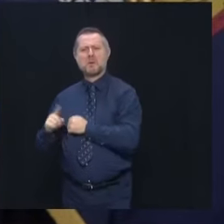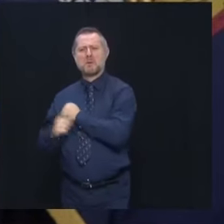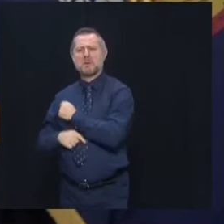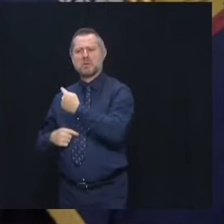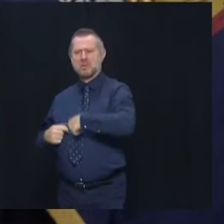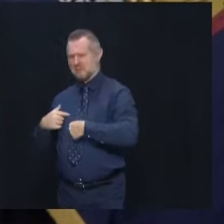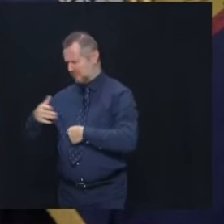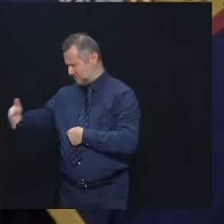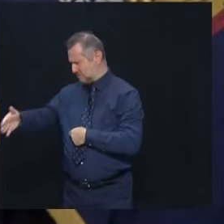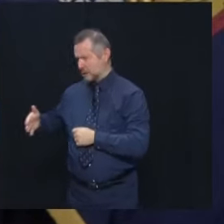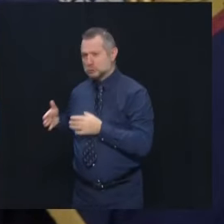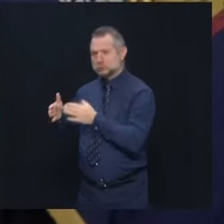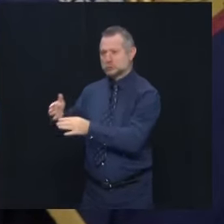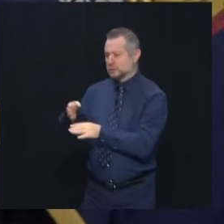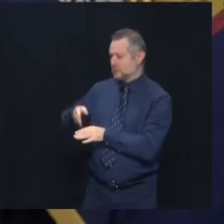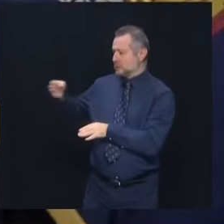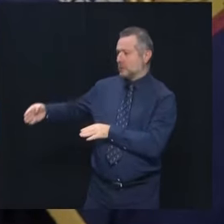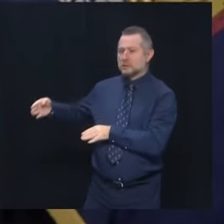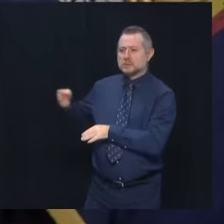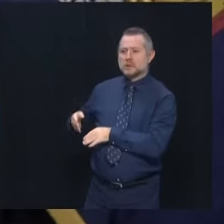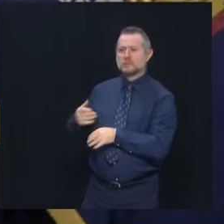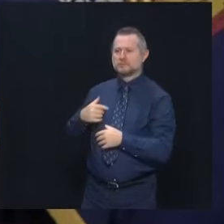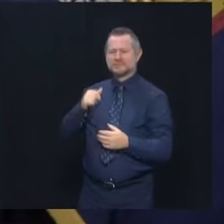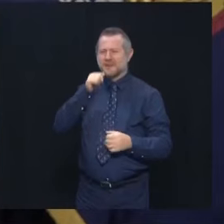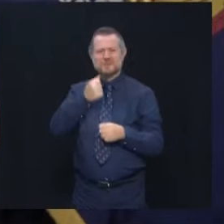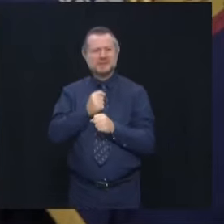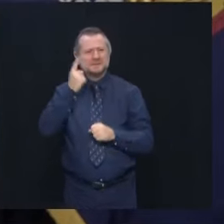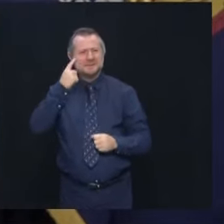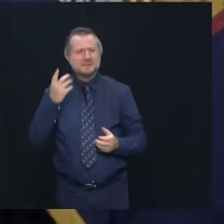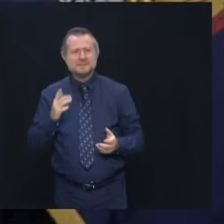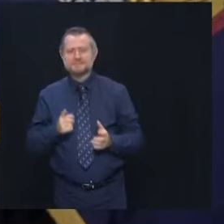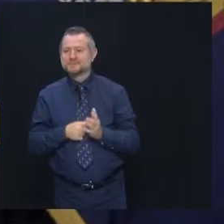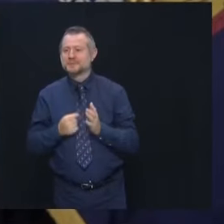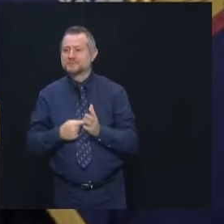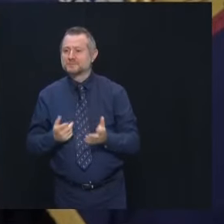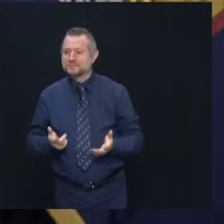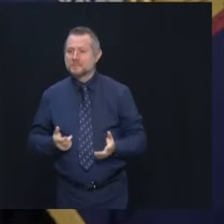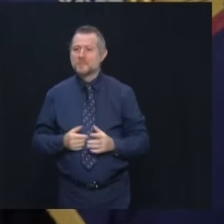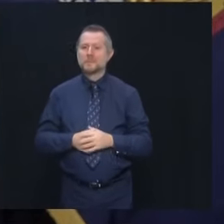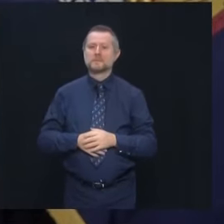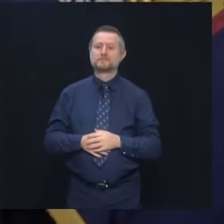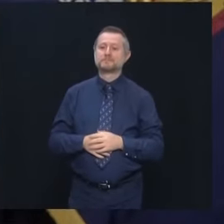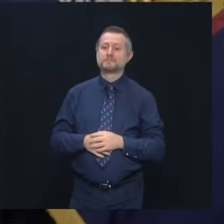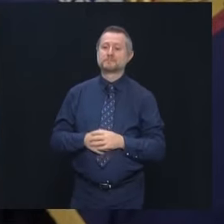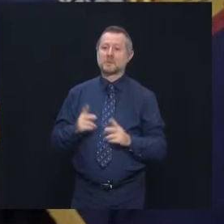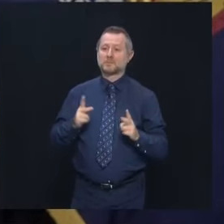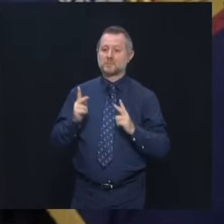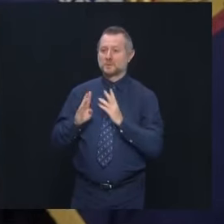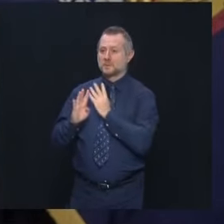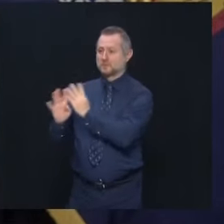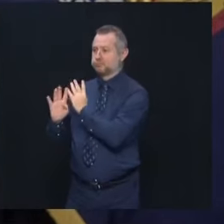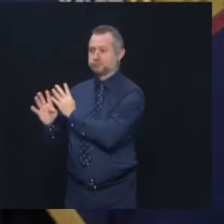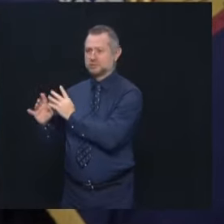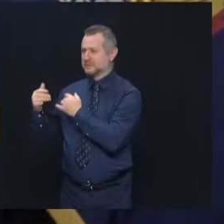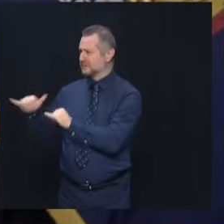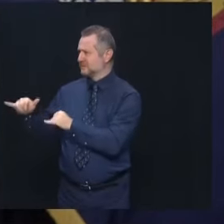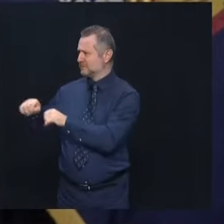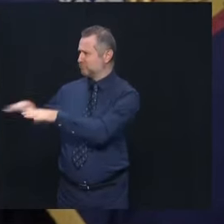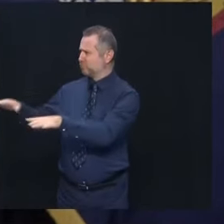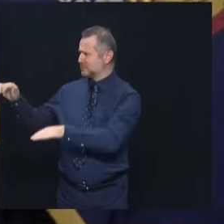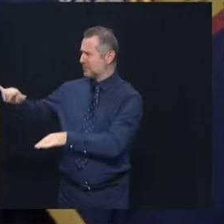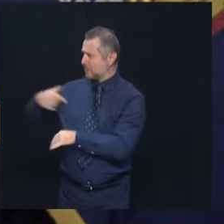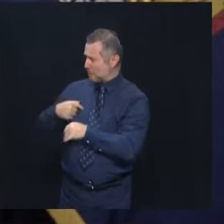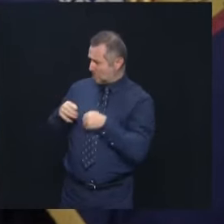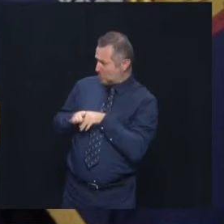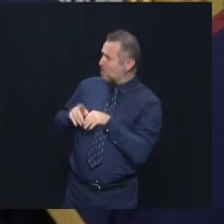closed. What sense does that make? All you're doing is bringing the people across the street. So what is